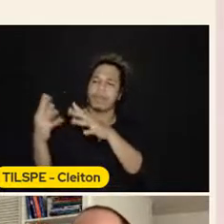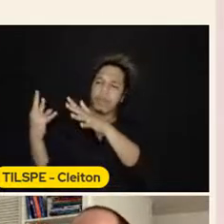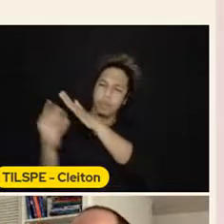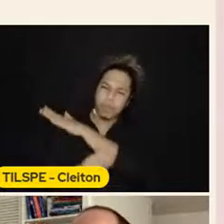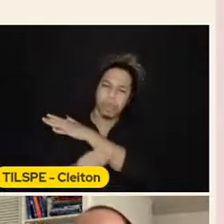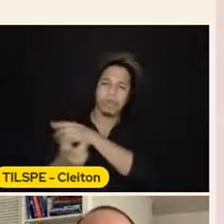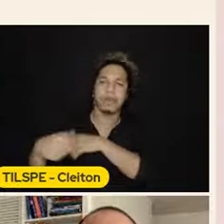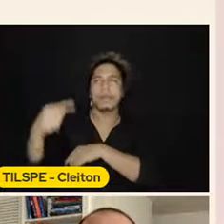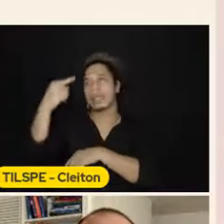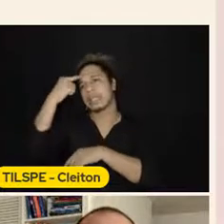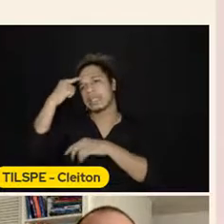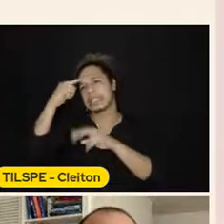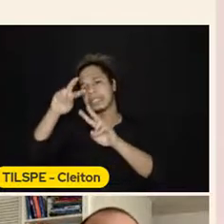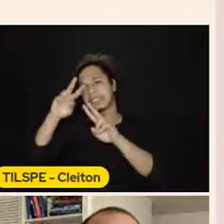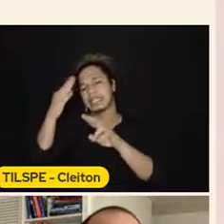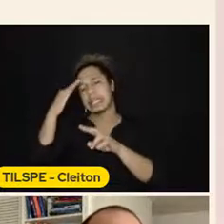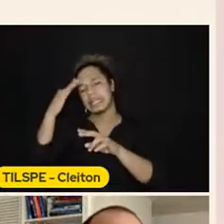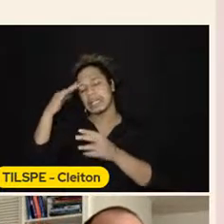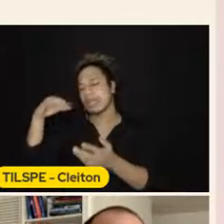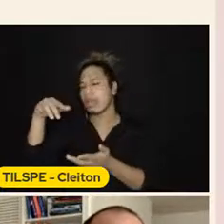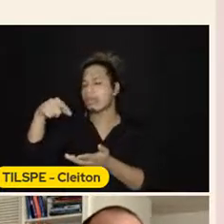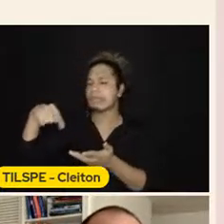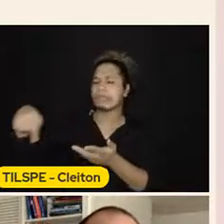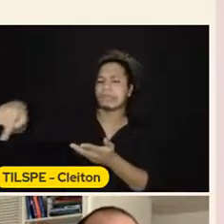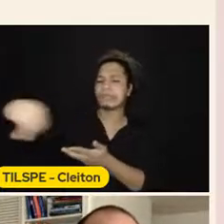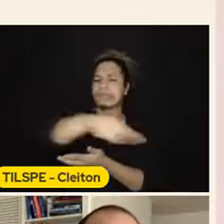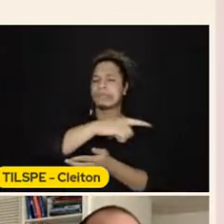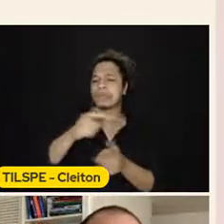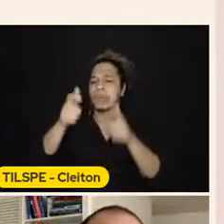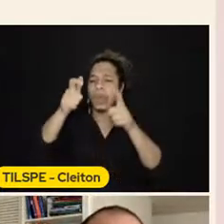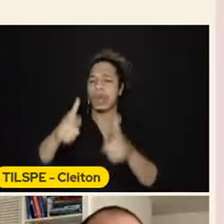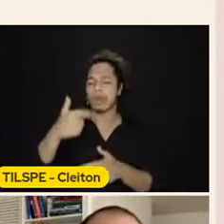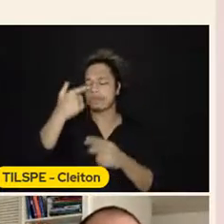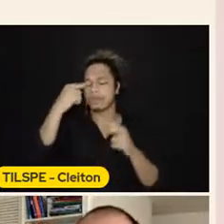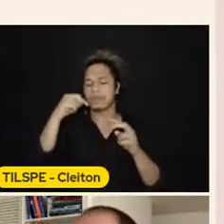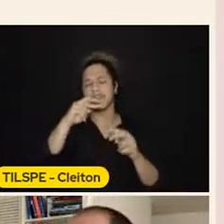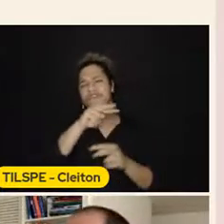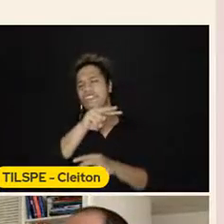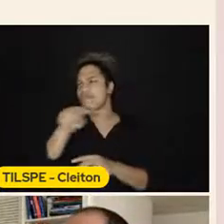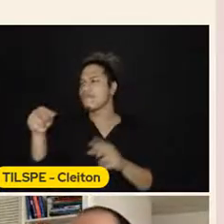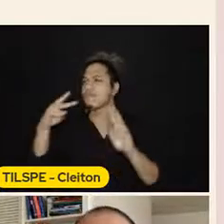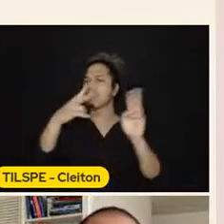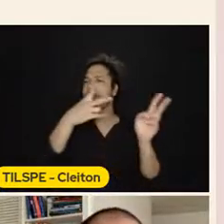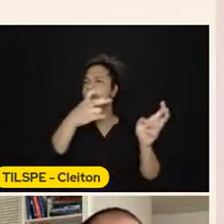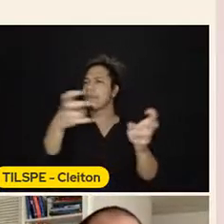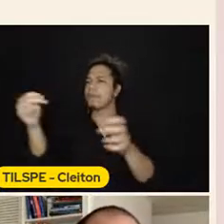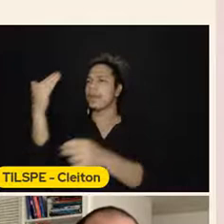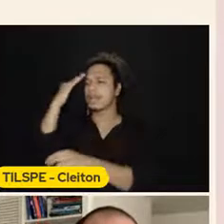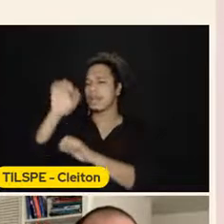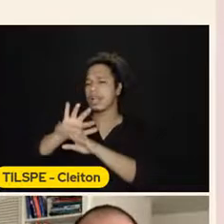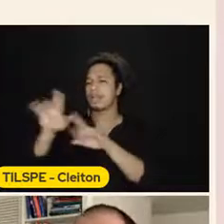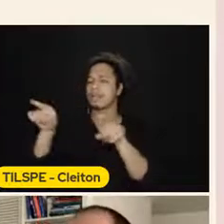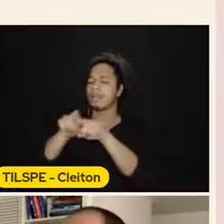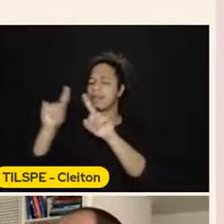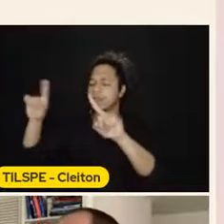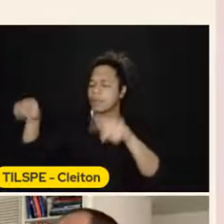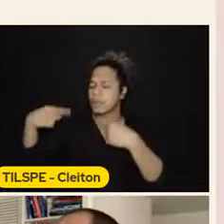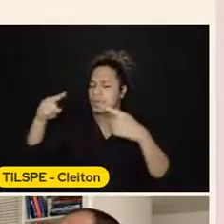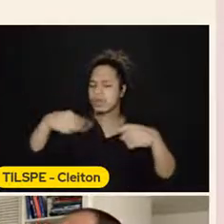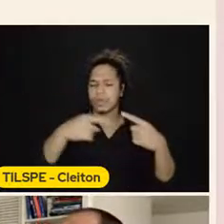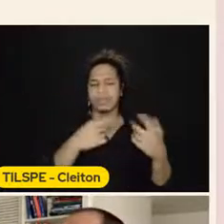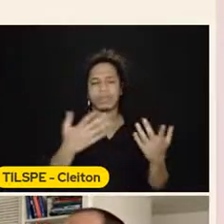world and just cope with the adversities and the challenges that they live whenever they arrive in the